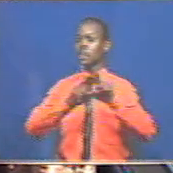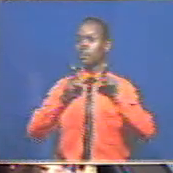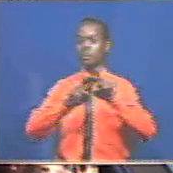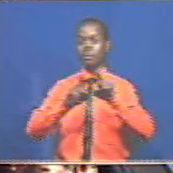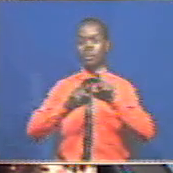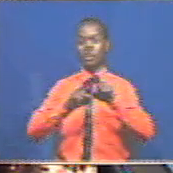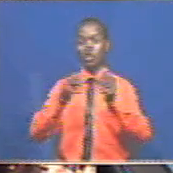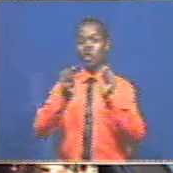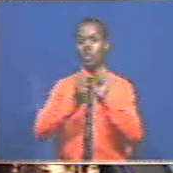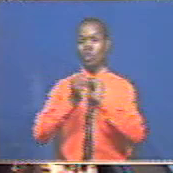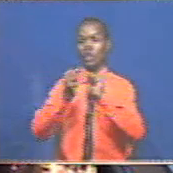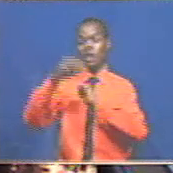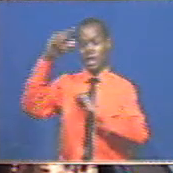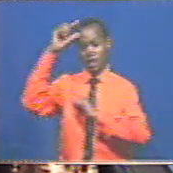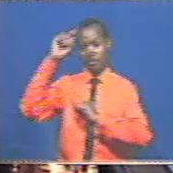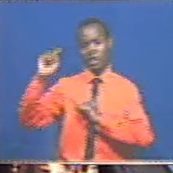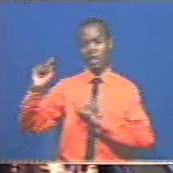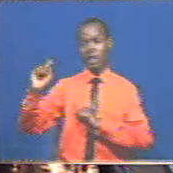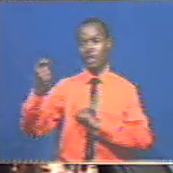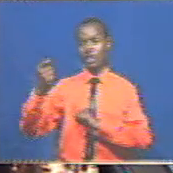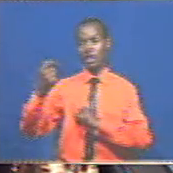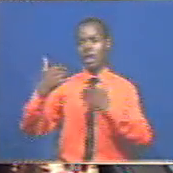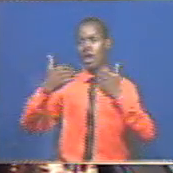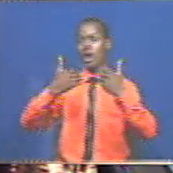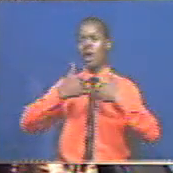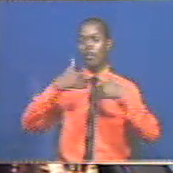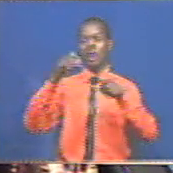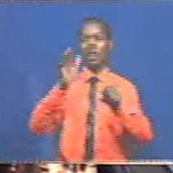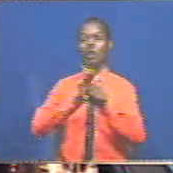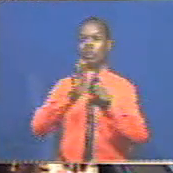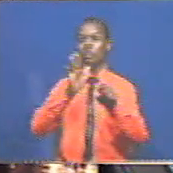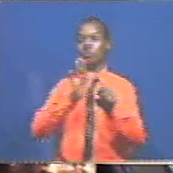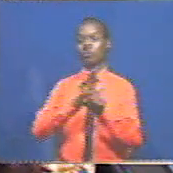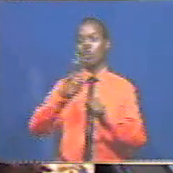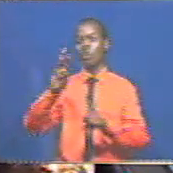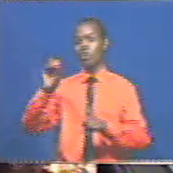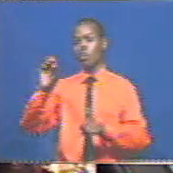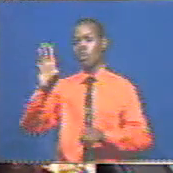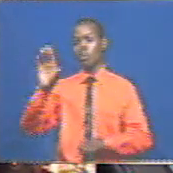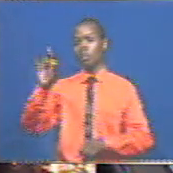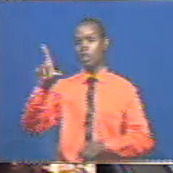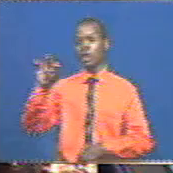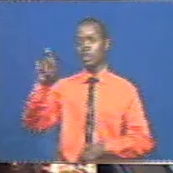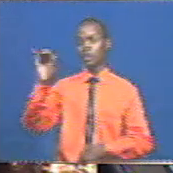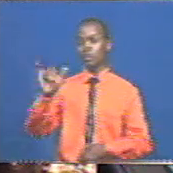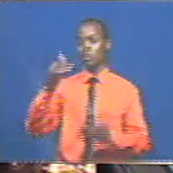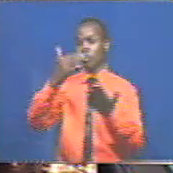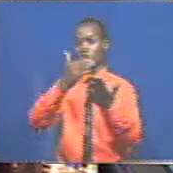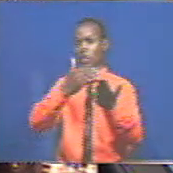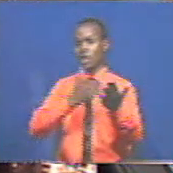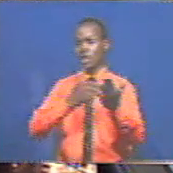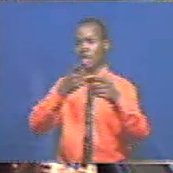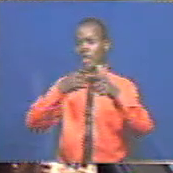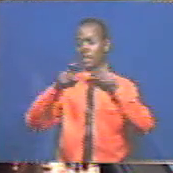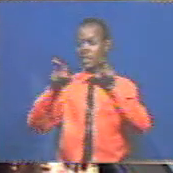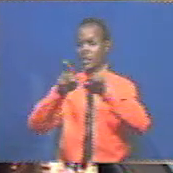together with the government of Kenya and we have the mini mobility program and at the end of the day we will